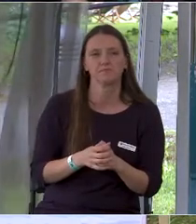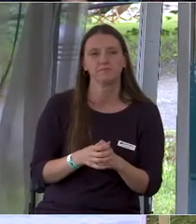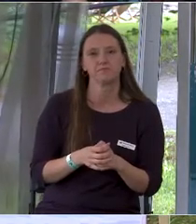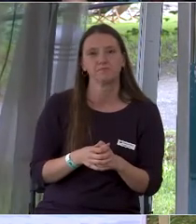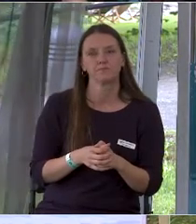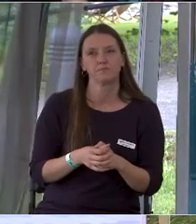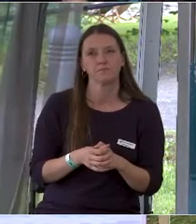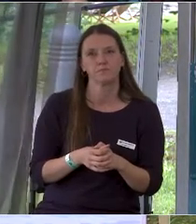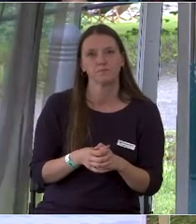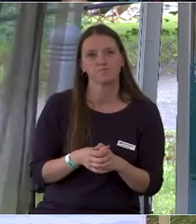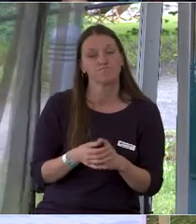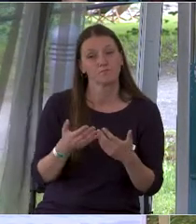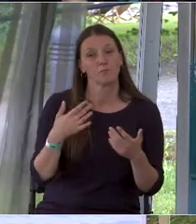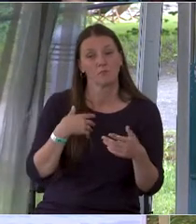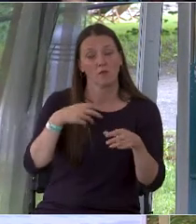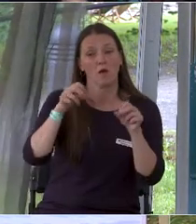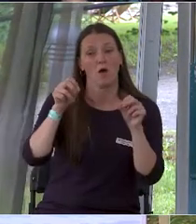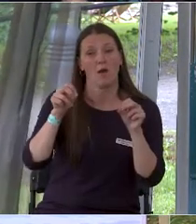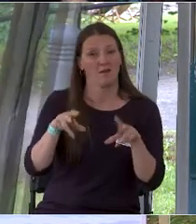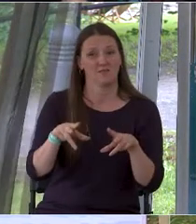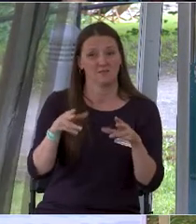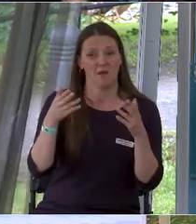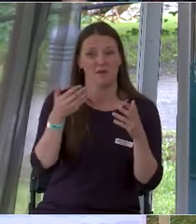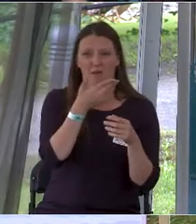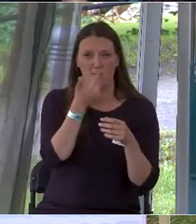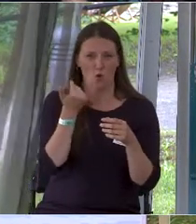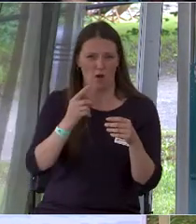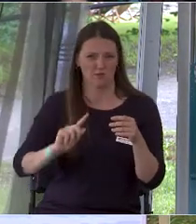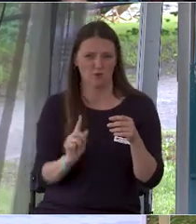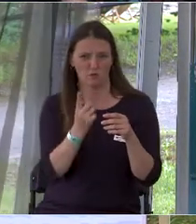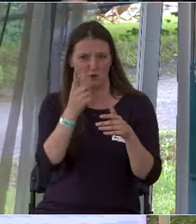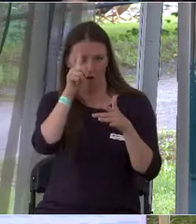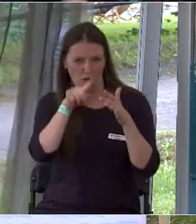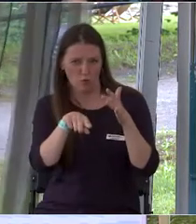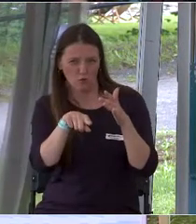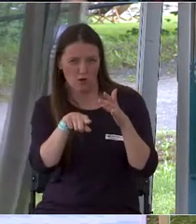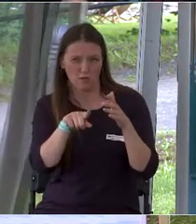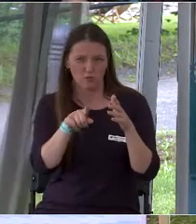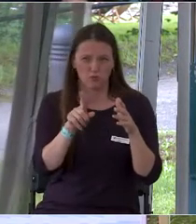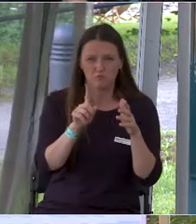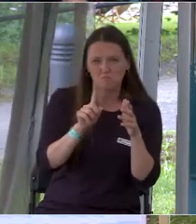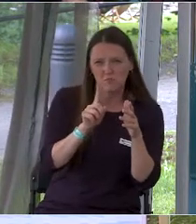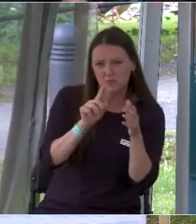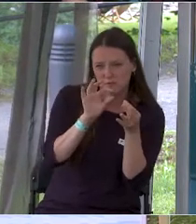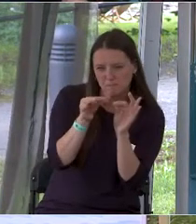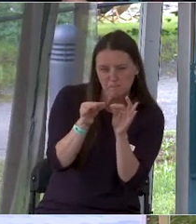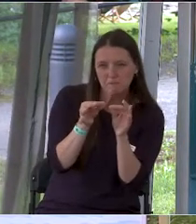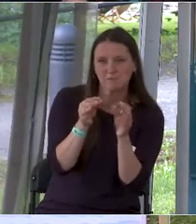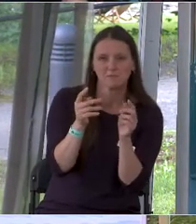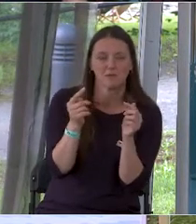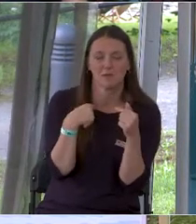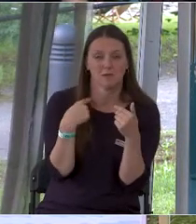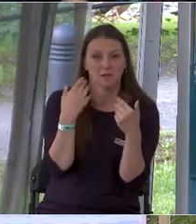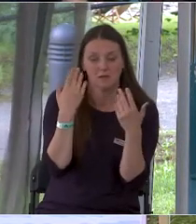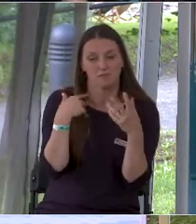I'm not an expert in first of all, I have to build up a little bit to know what to look at this smart government topic because my